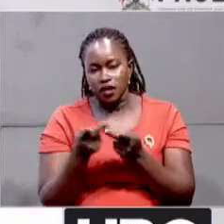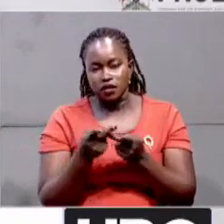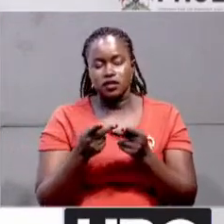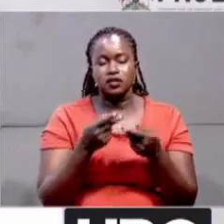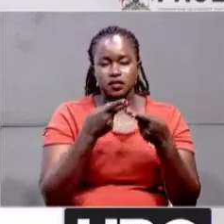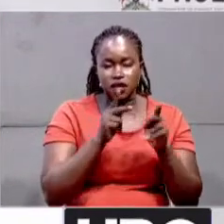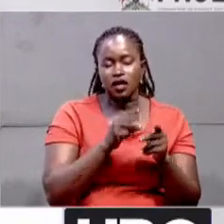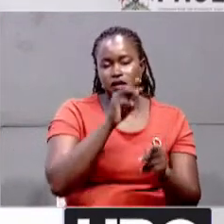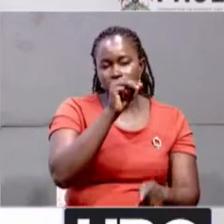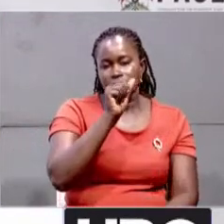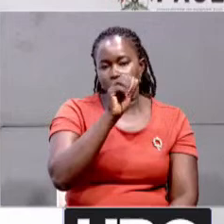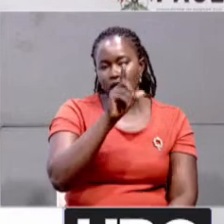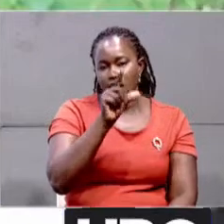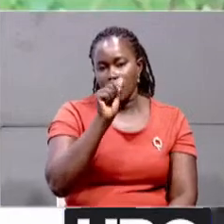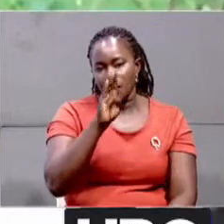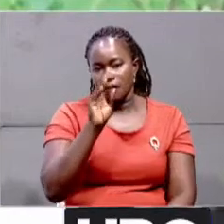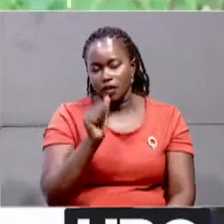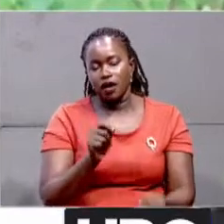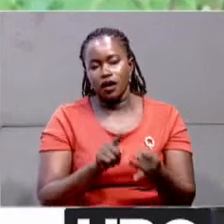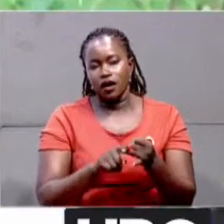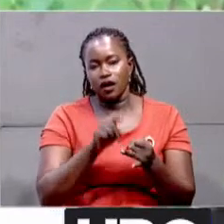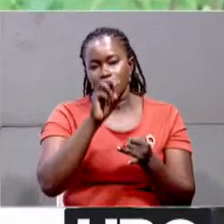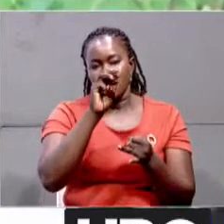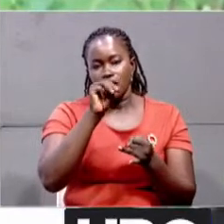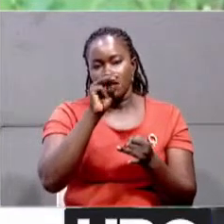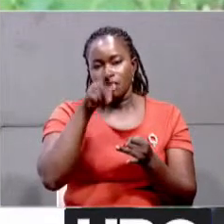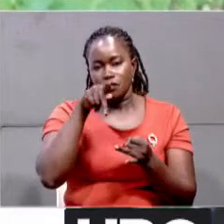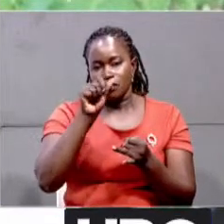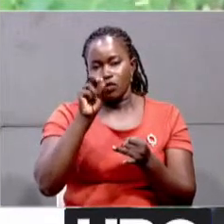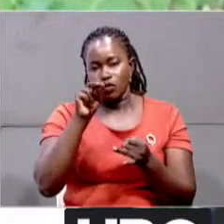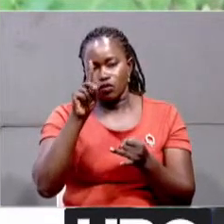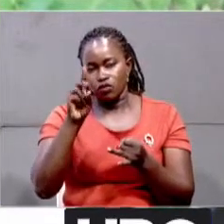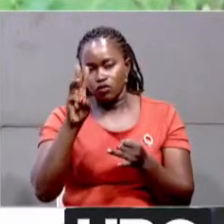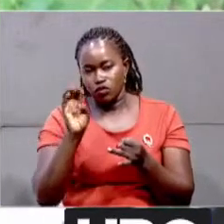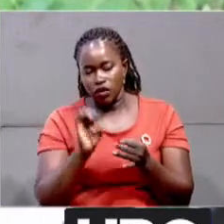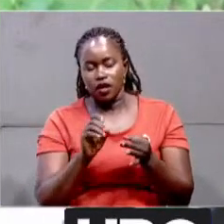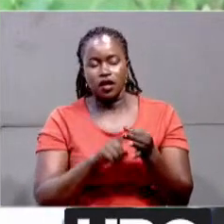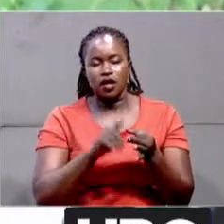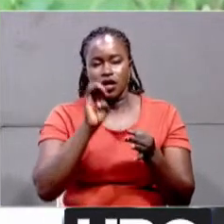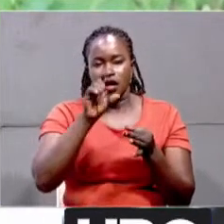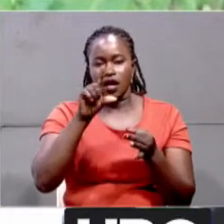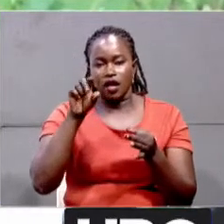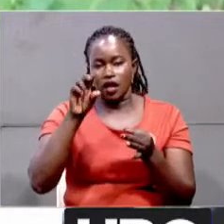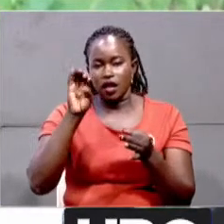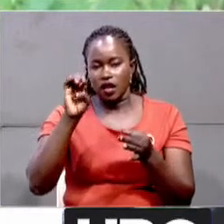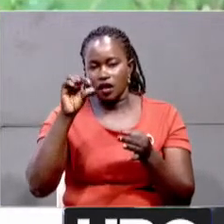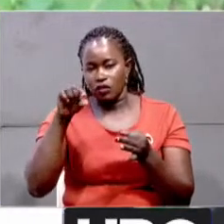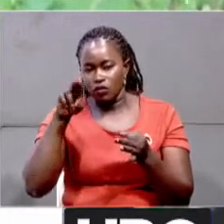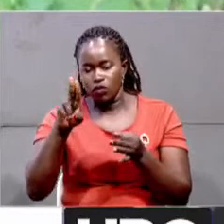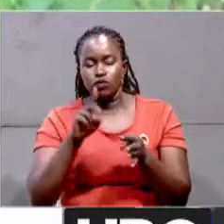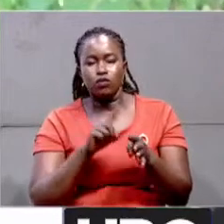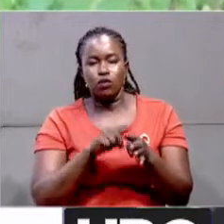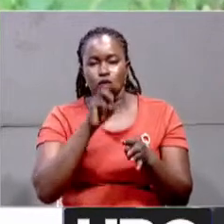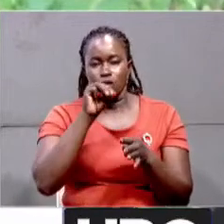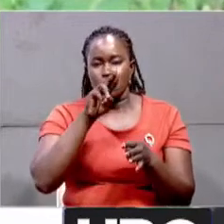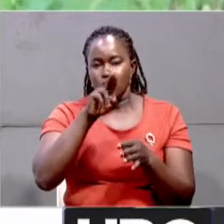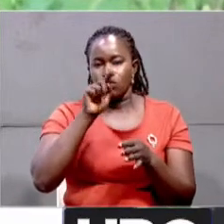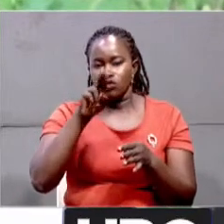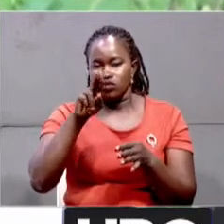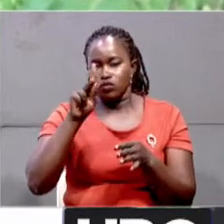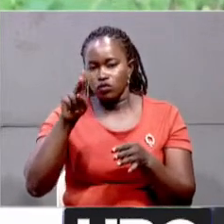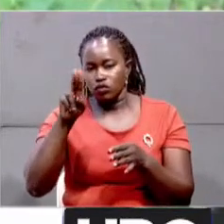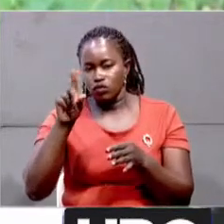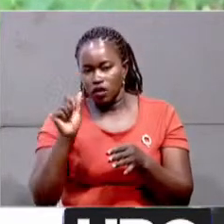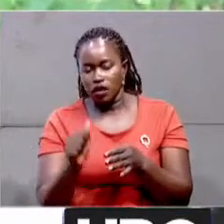Mpondwe, Elegu, Mtukura should be treated as export and tourism points and have the